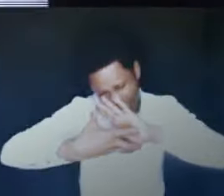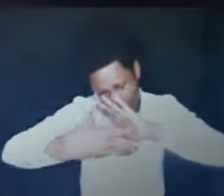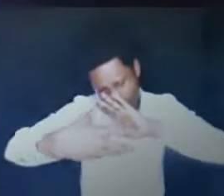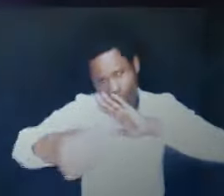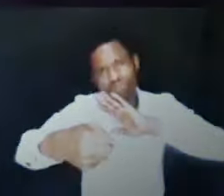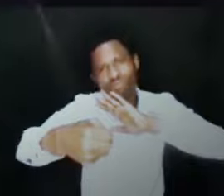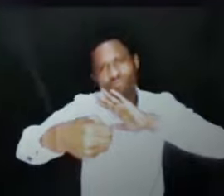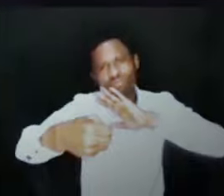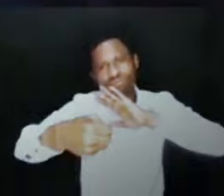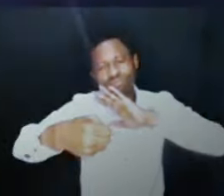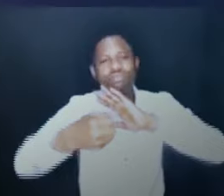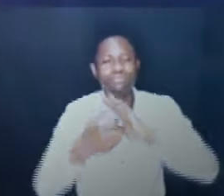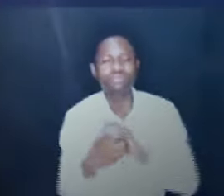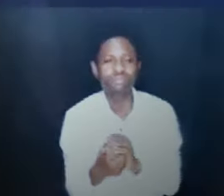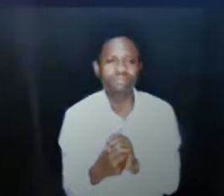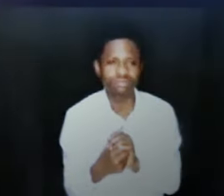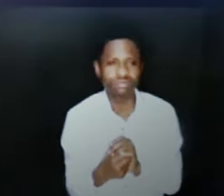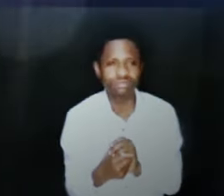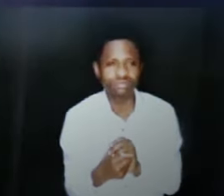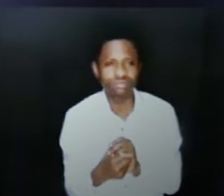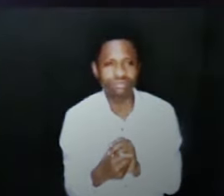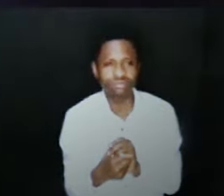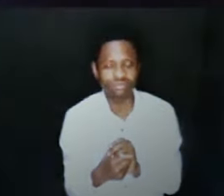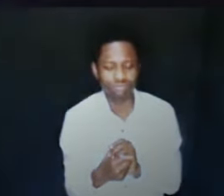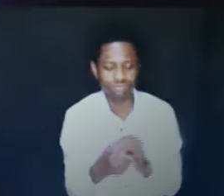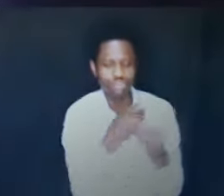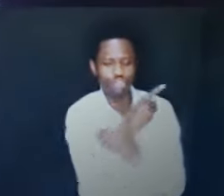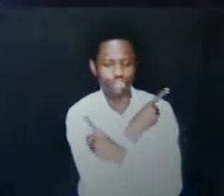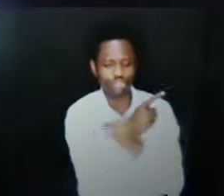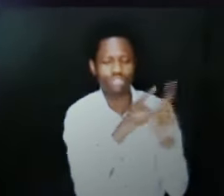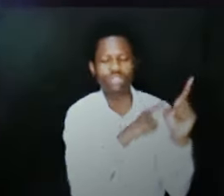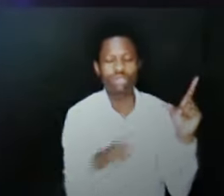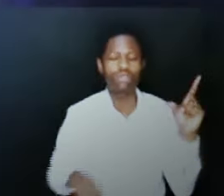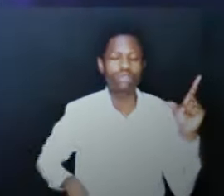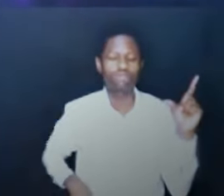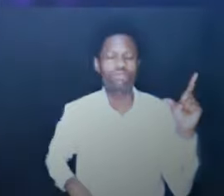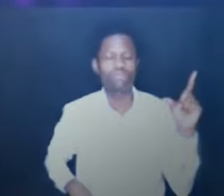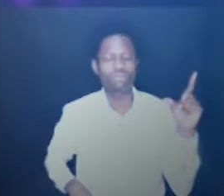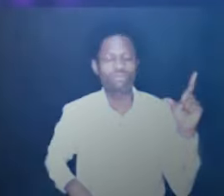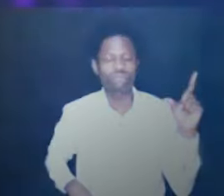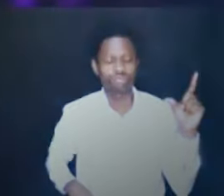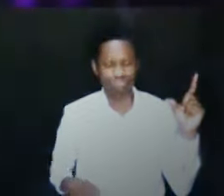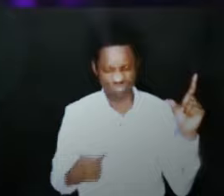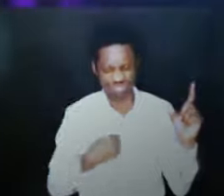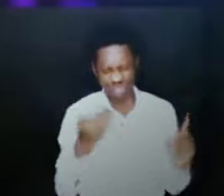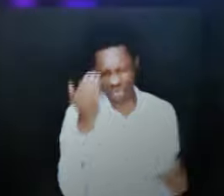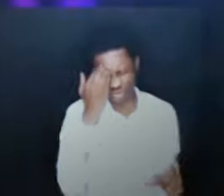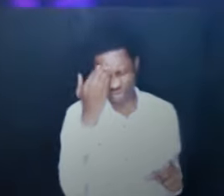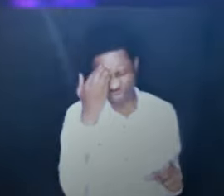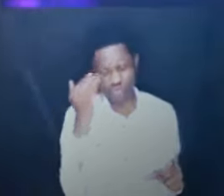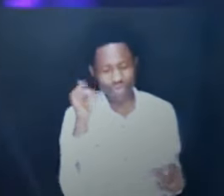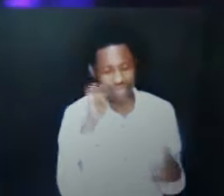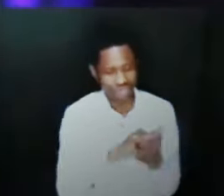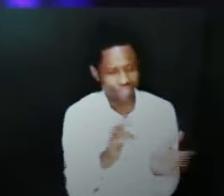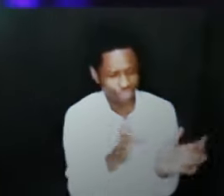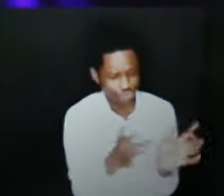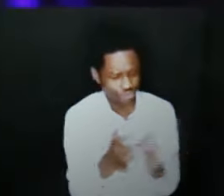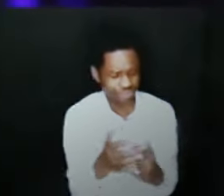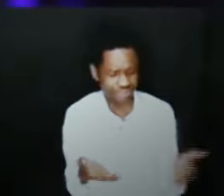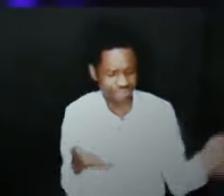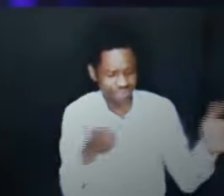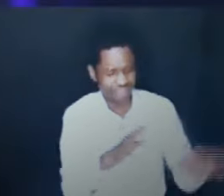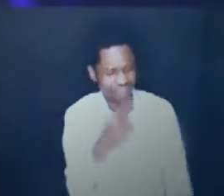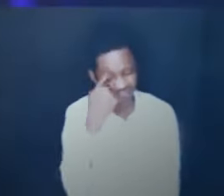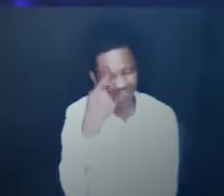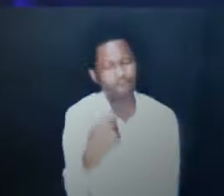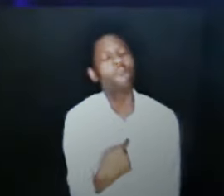after me. Dear Lord, acknowledge that Jesus died for me.